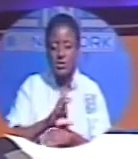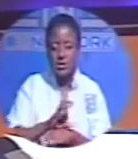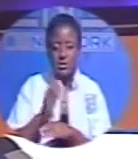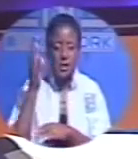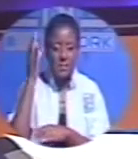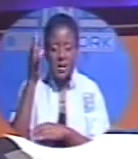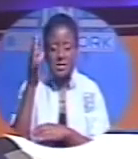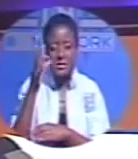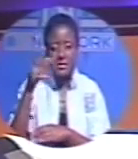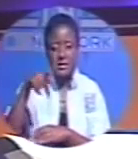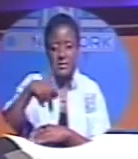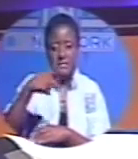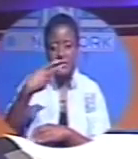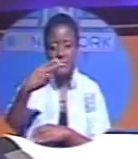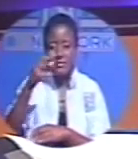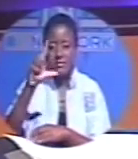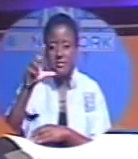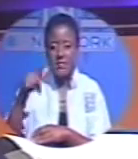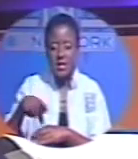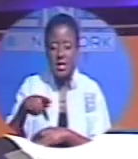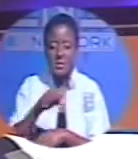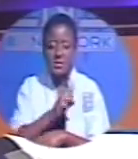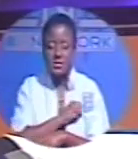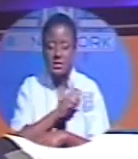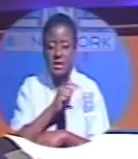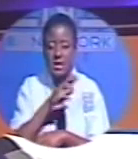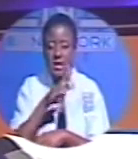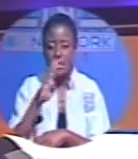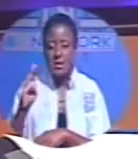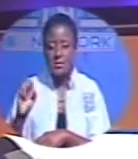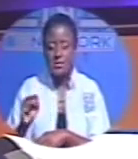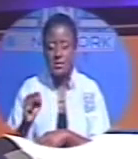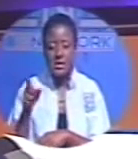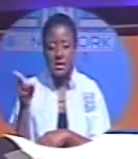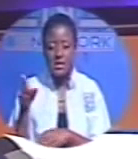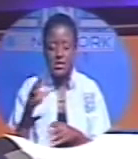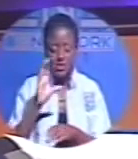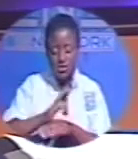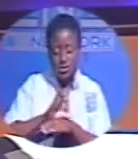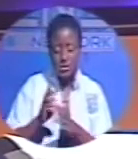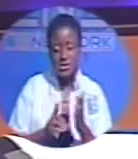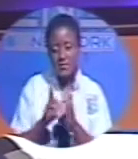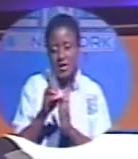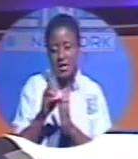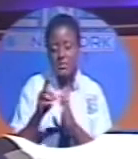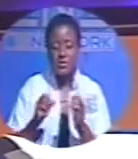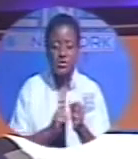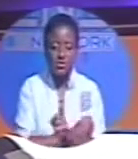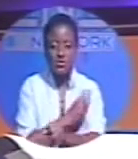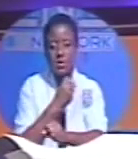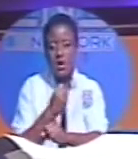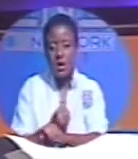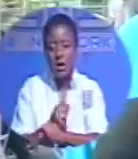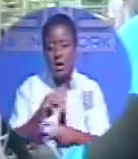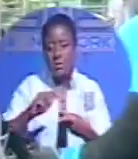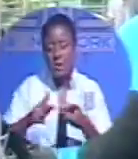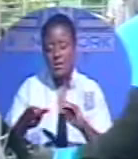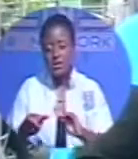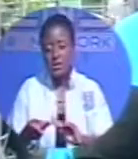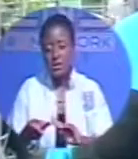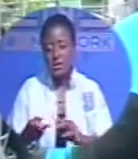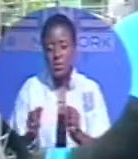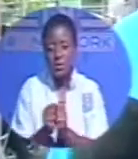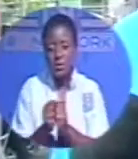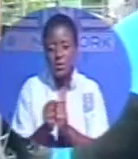Stubbs, his church has developed a strong partnership with the Fort Charlotte Urban Renewal. We see a genius in